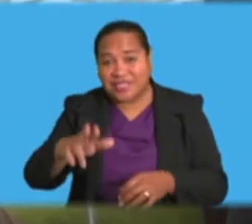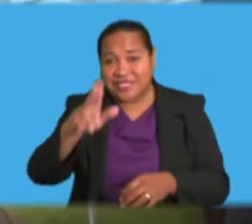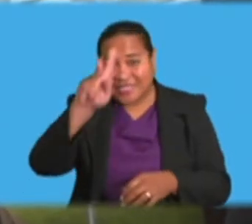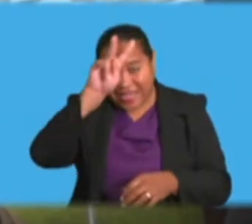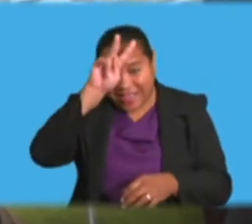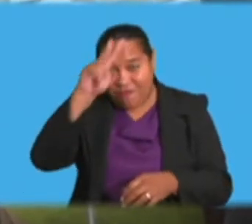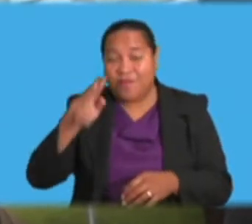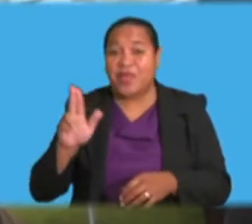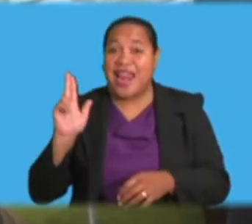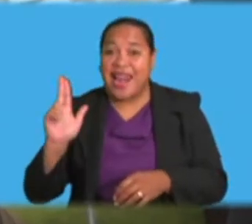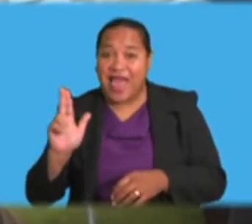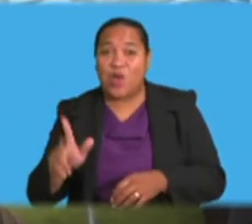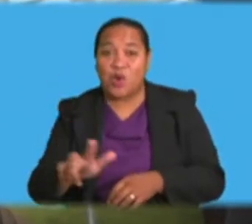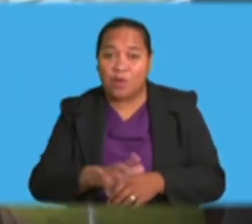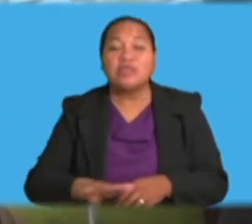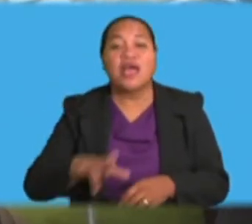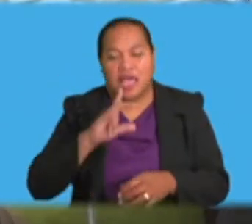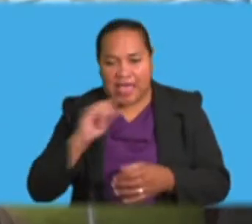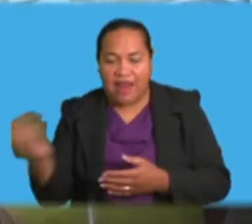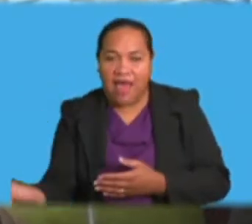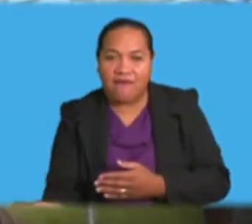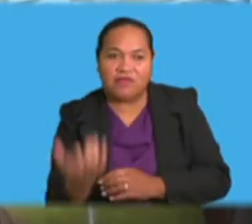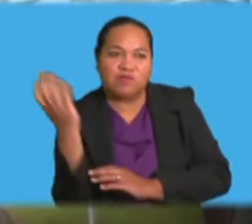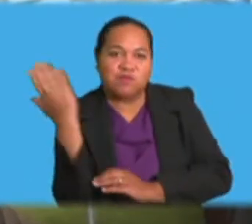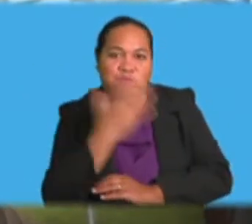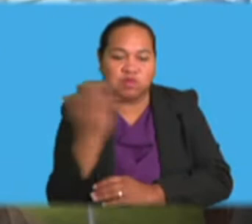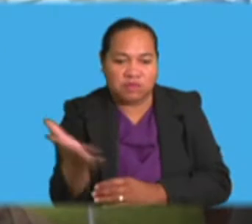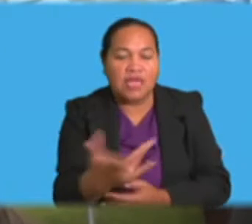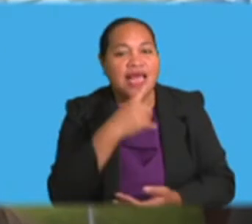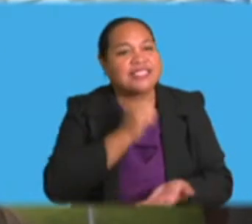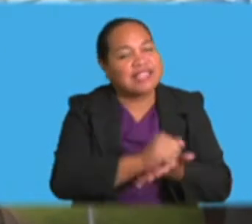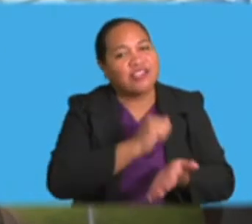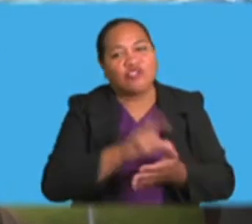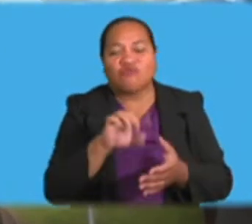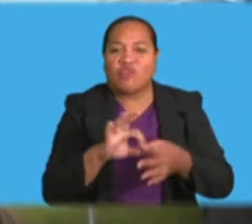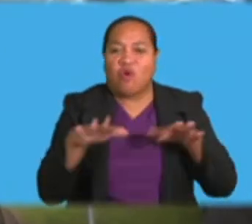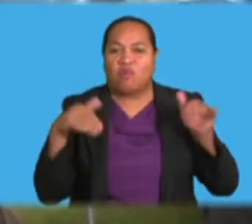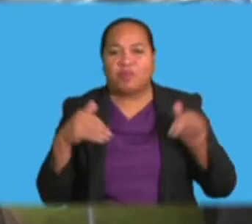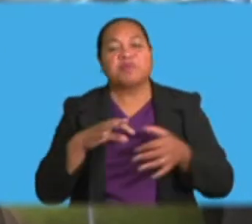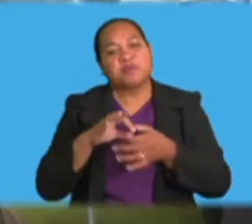and Lomaiviti can harvest their pine and sell and do as they please without Fiji Pine